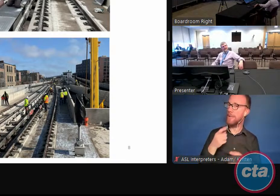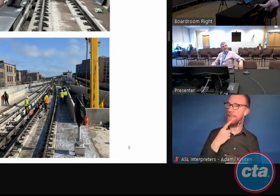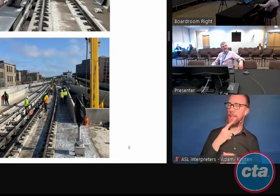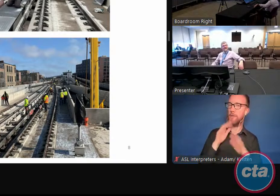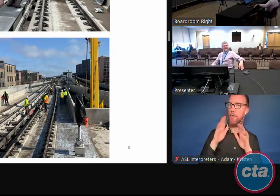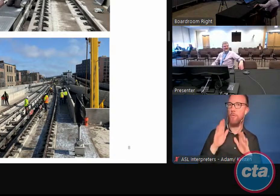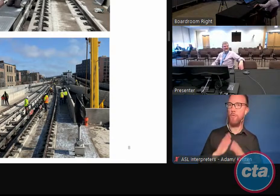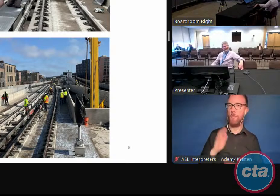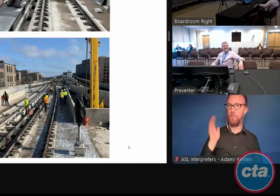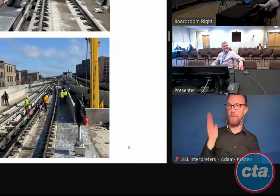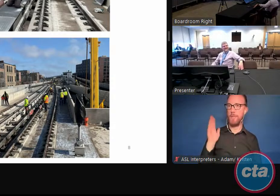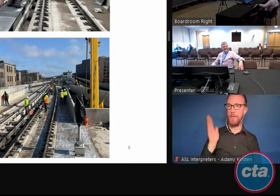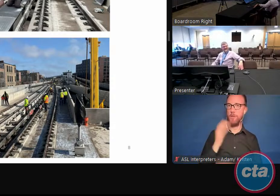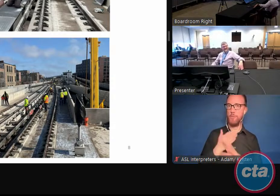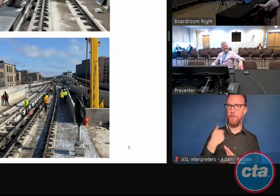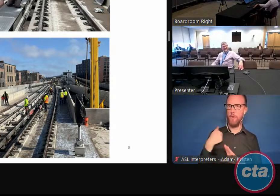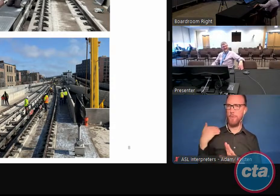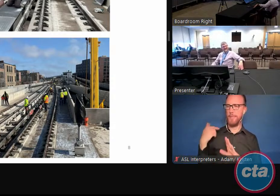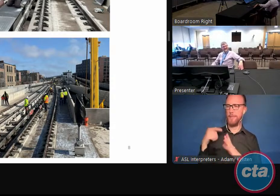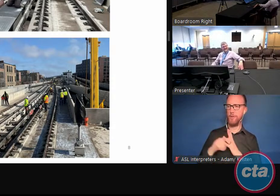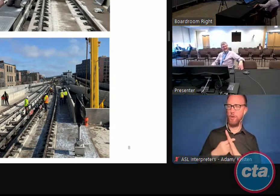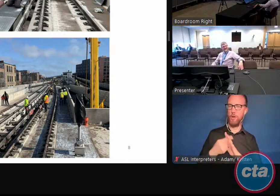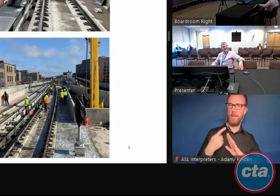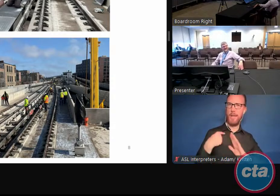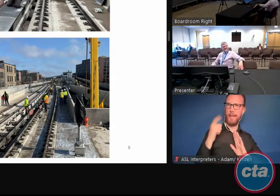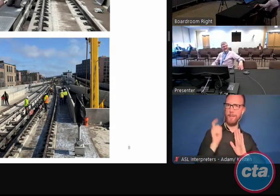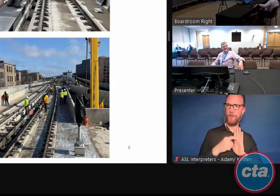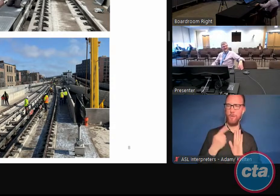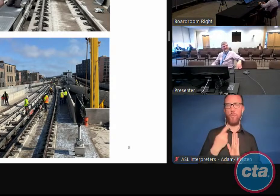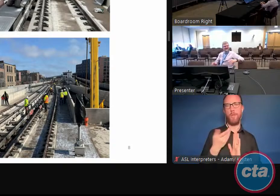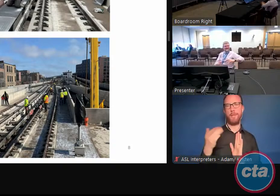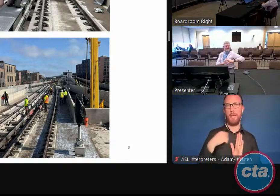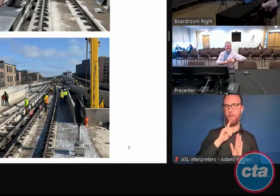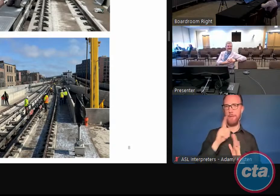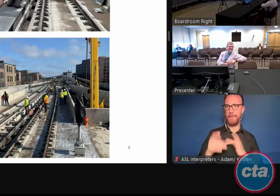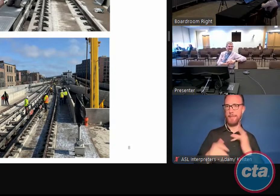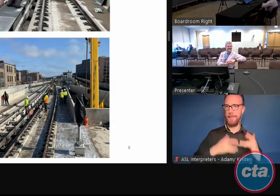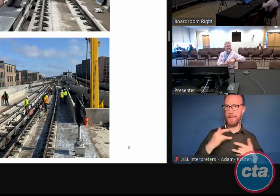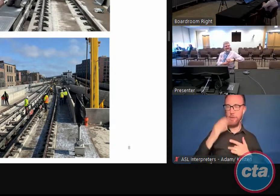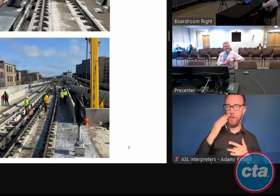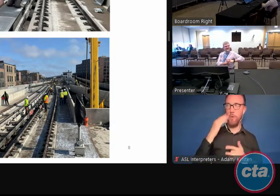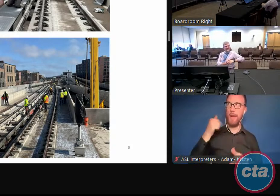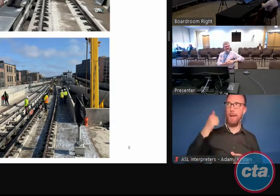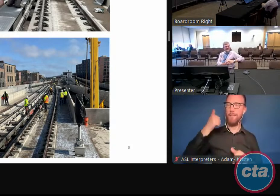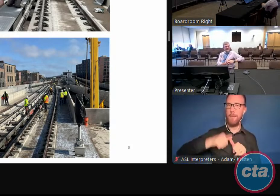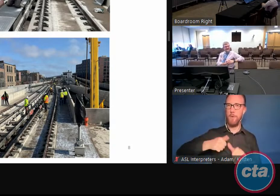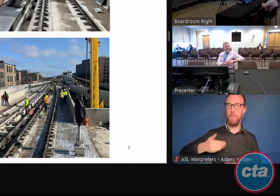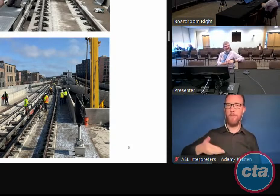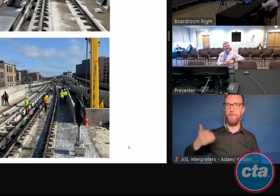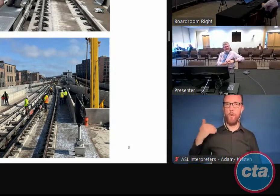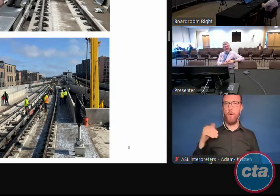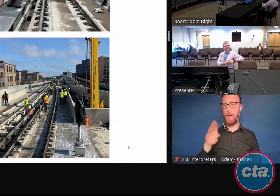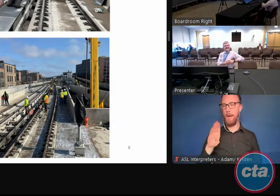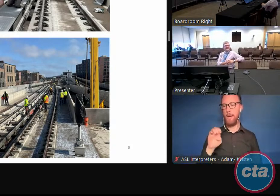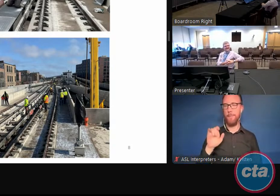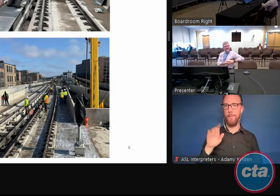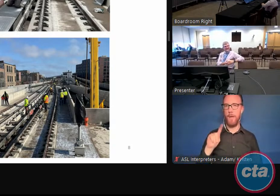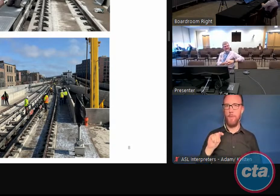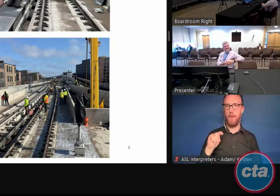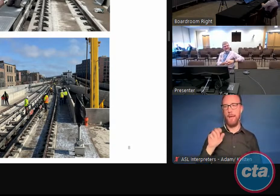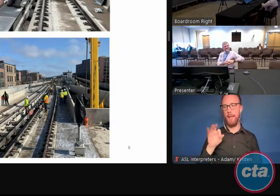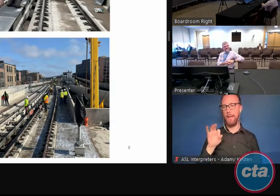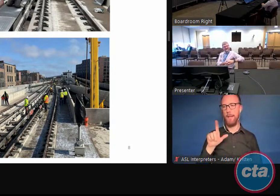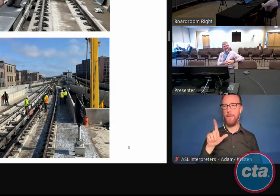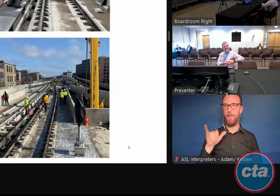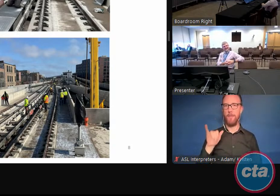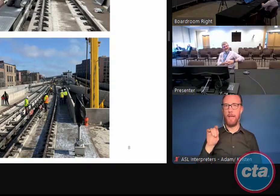I said before we started, this is one of the things I'm really excited about. And I remember before the Belmont flyover where we had to wait and